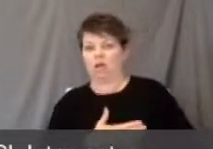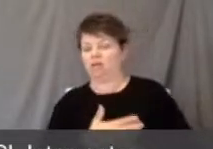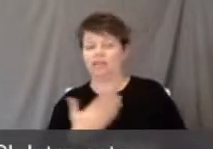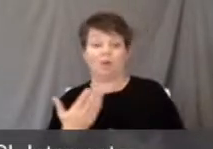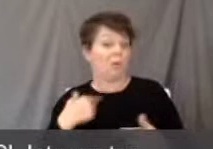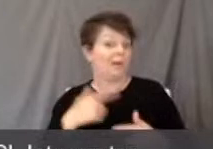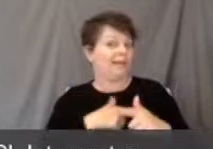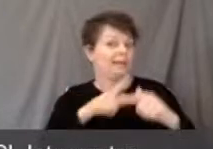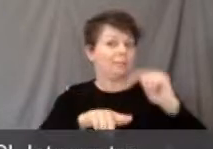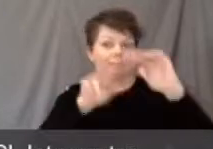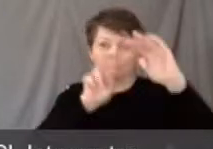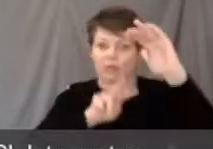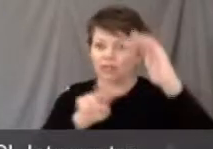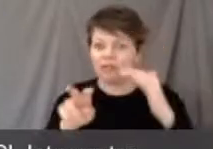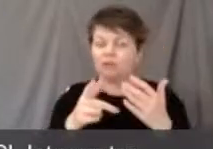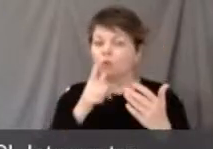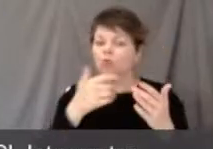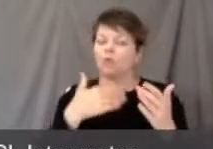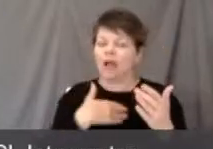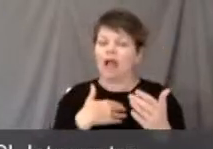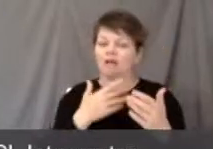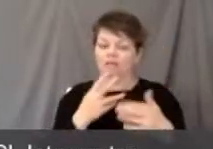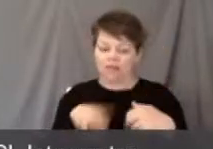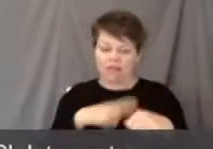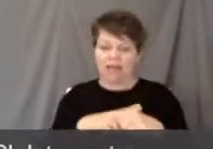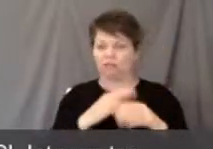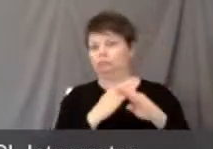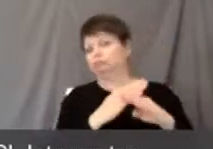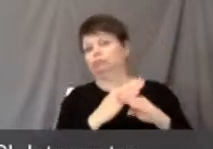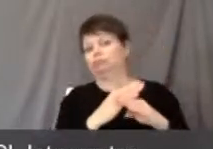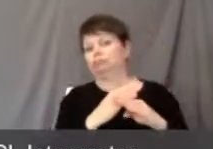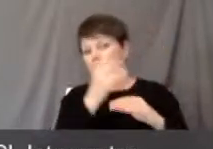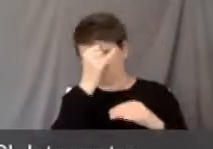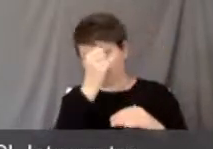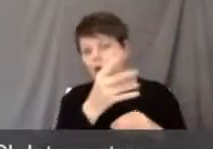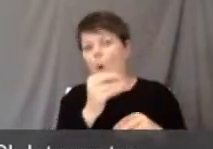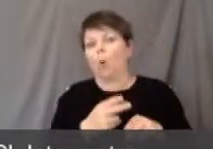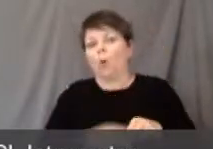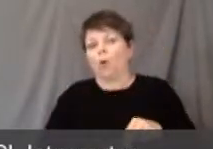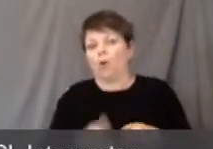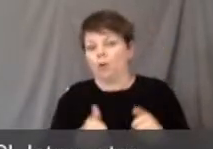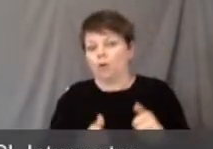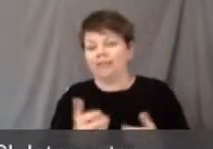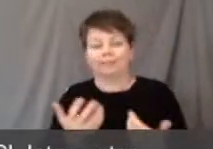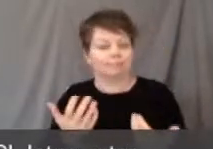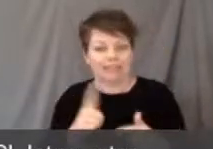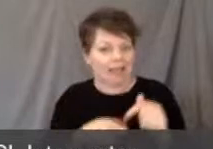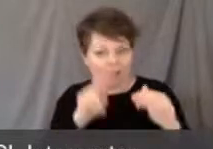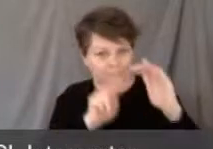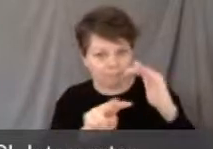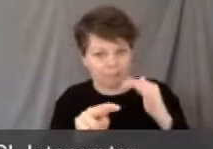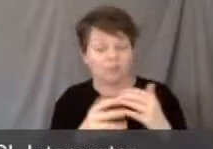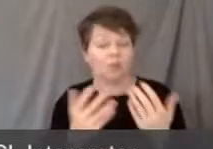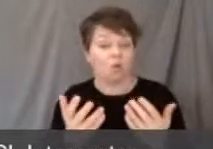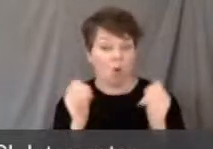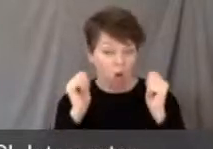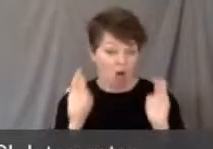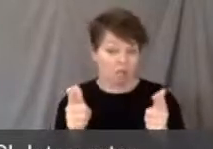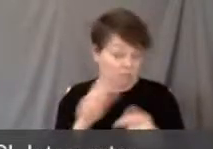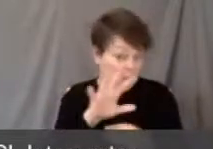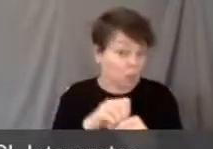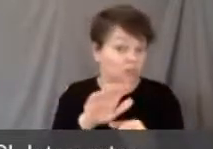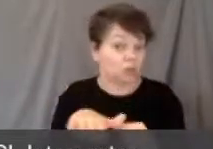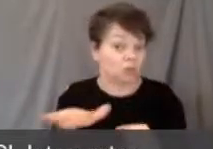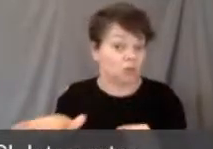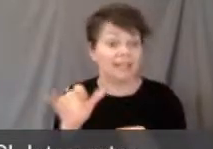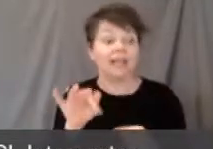going to have ongoing natural immunity. So yes, we absolutely think that everybody, including children who've had a natural